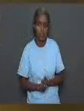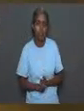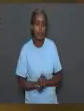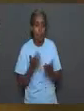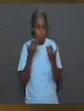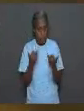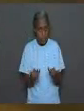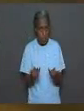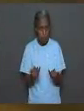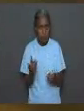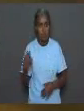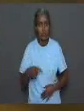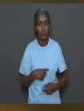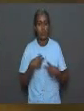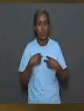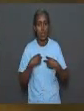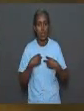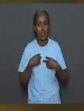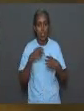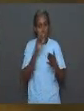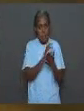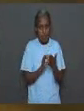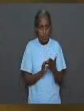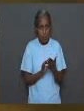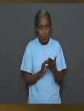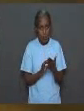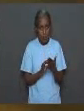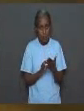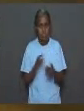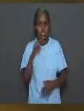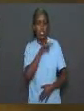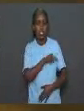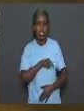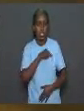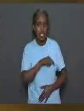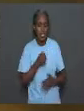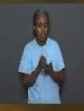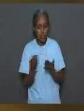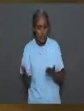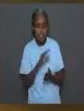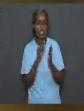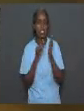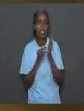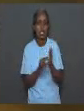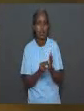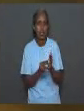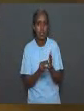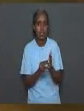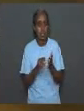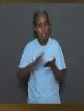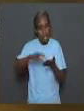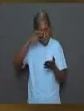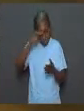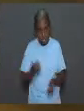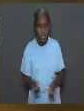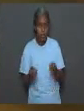Now that we have a firm grasp on the nature of events and samples, let us learn